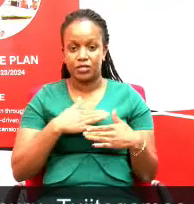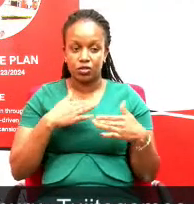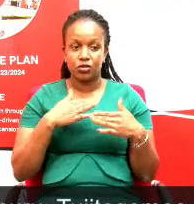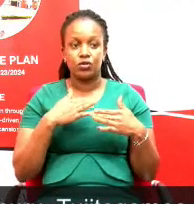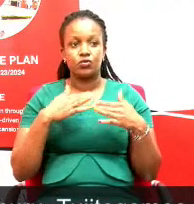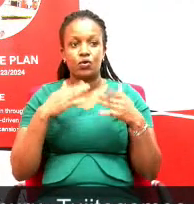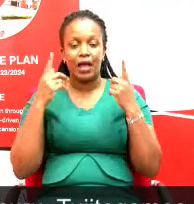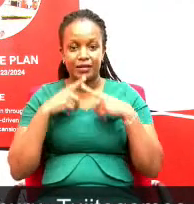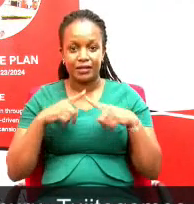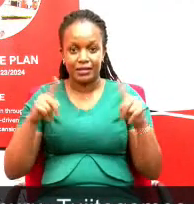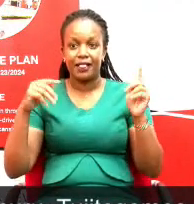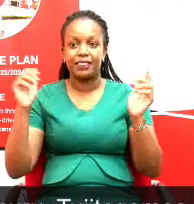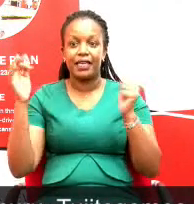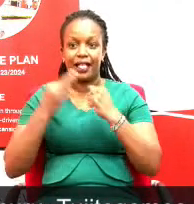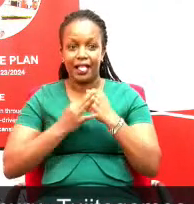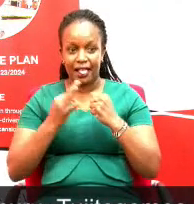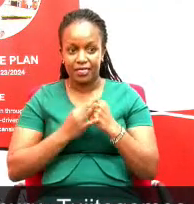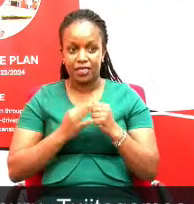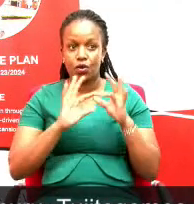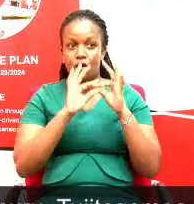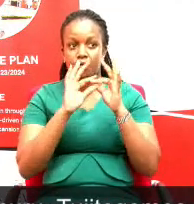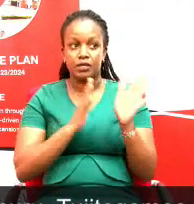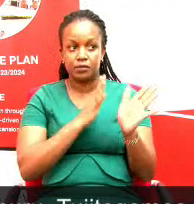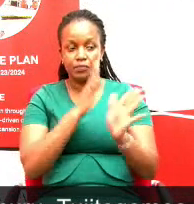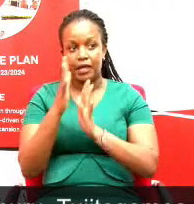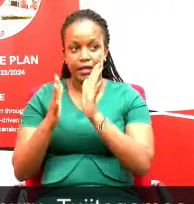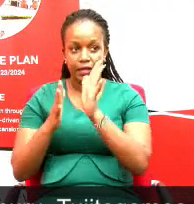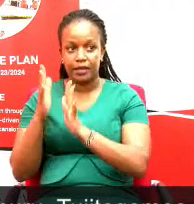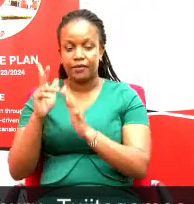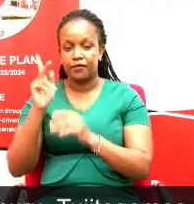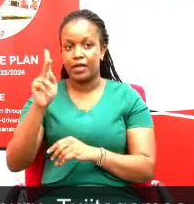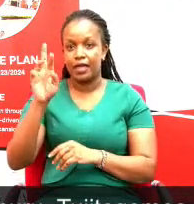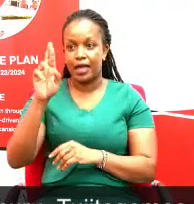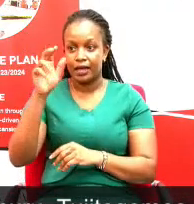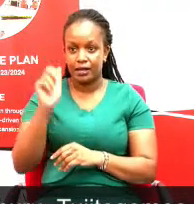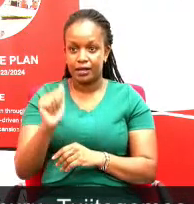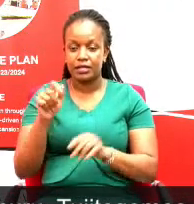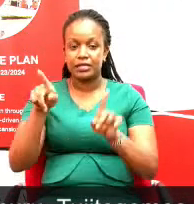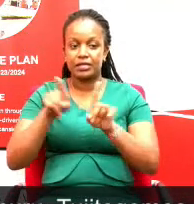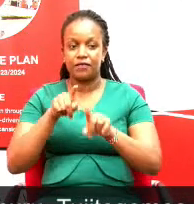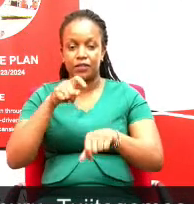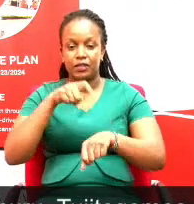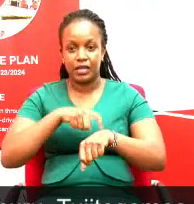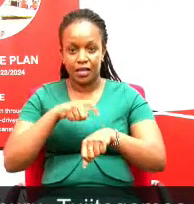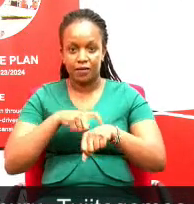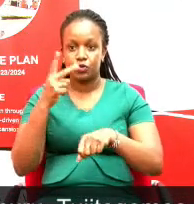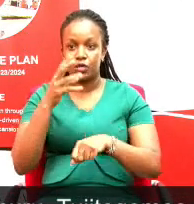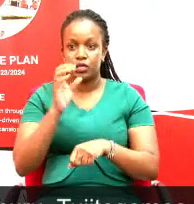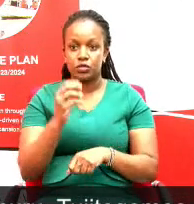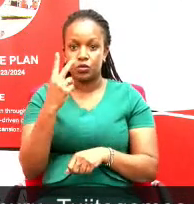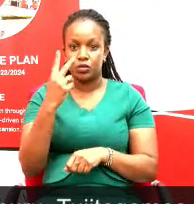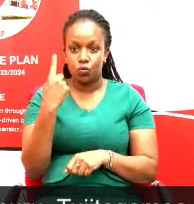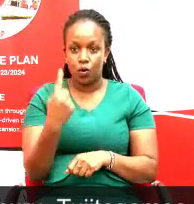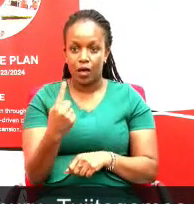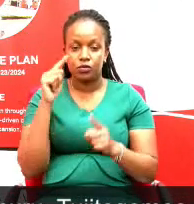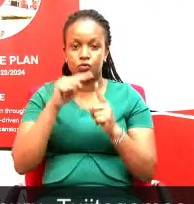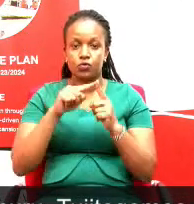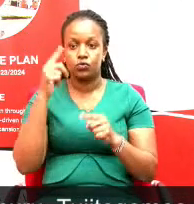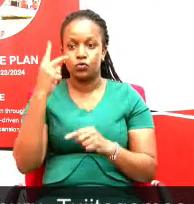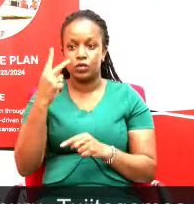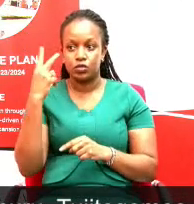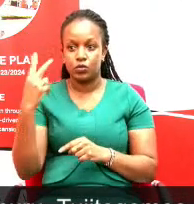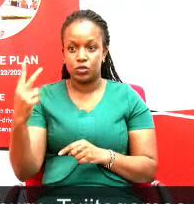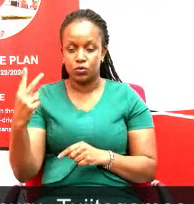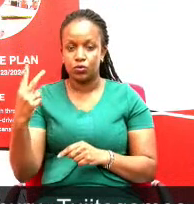the 8th corporate plan for KRA and for the period 2021-2022 to